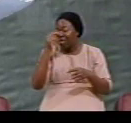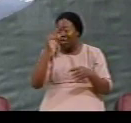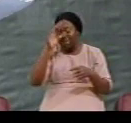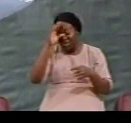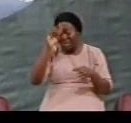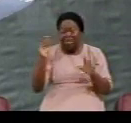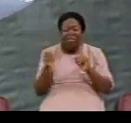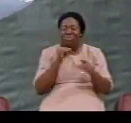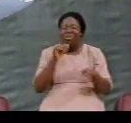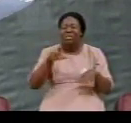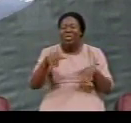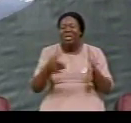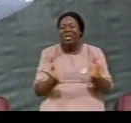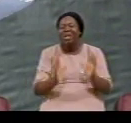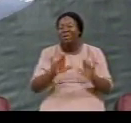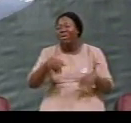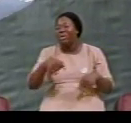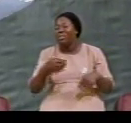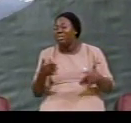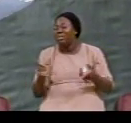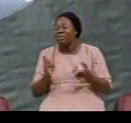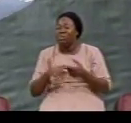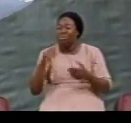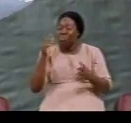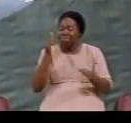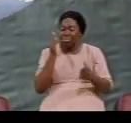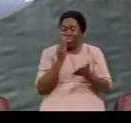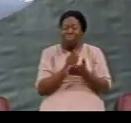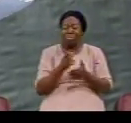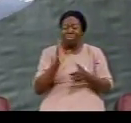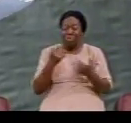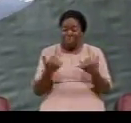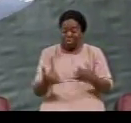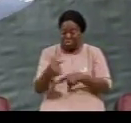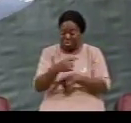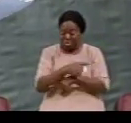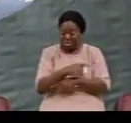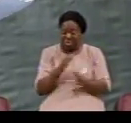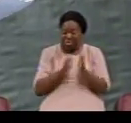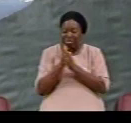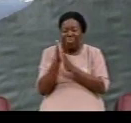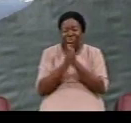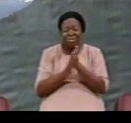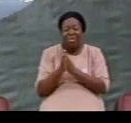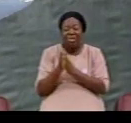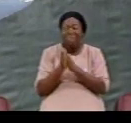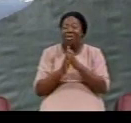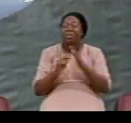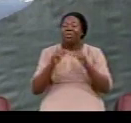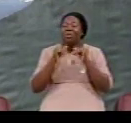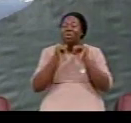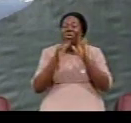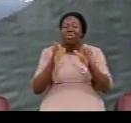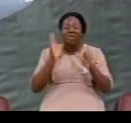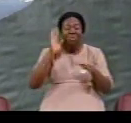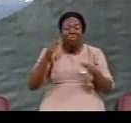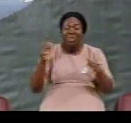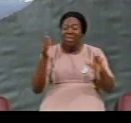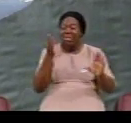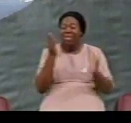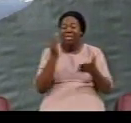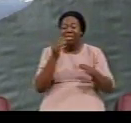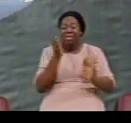to hinder him. Today you will pray. Nothing will hinder me today to receive in the name